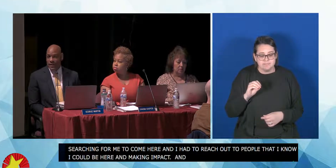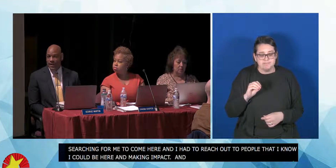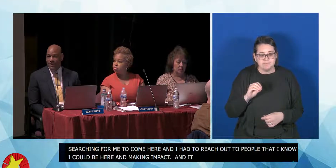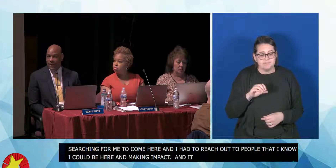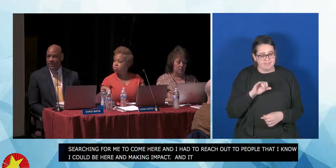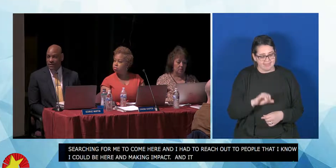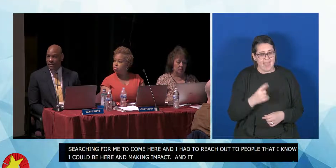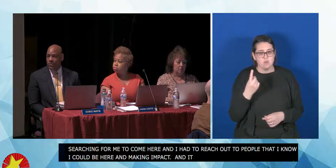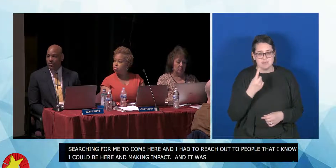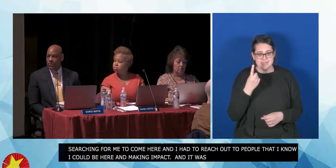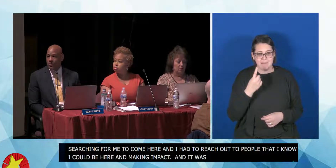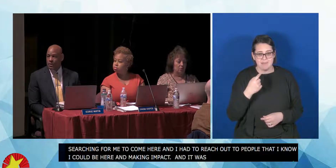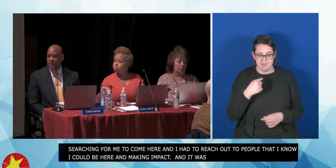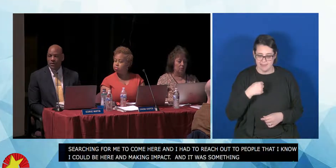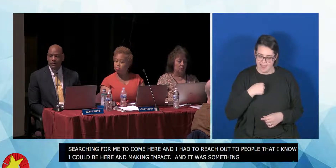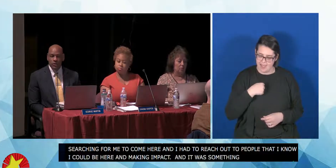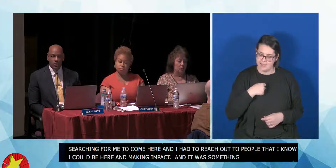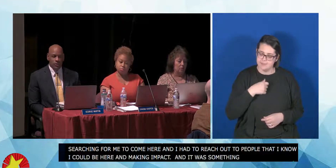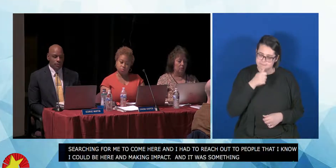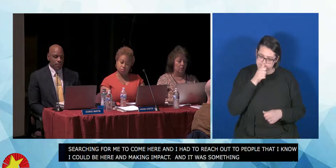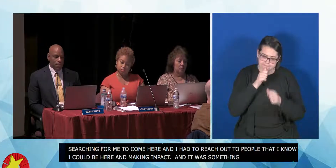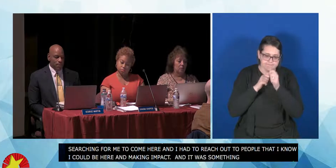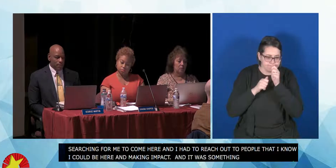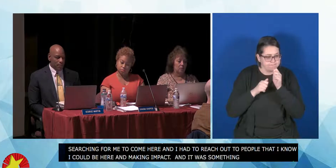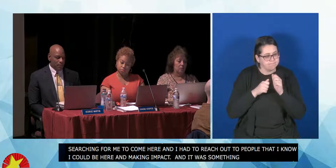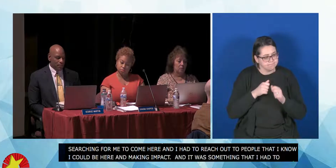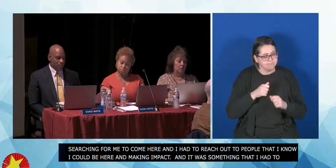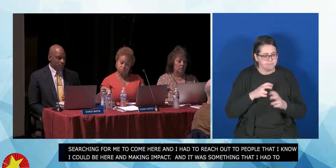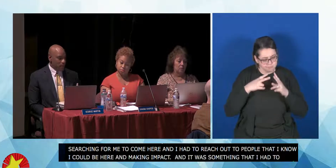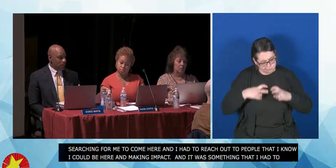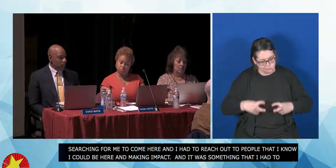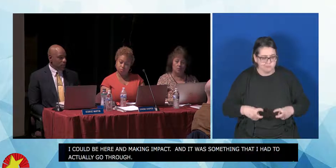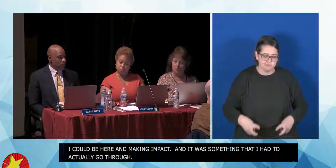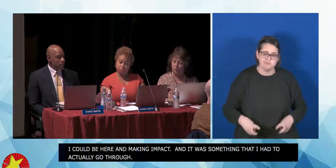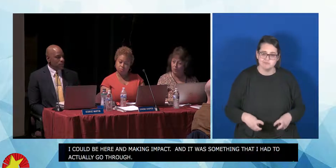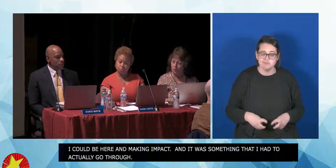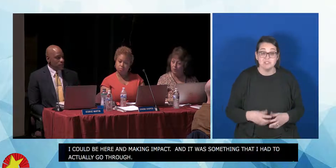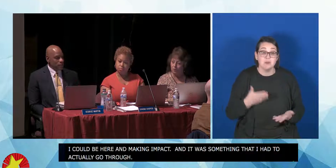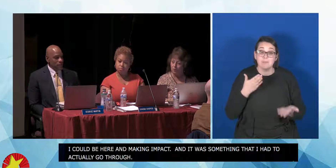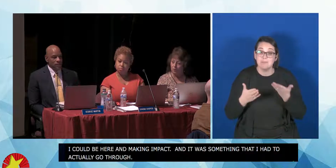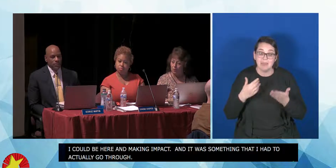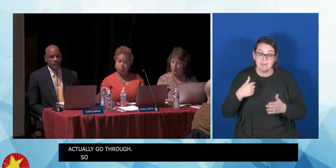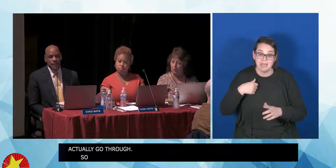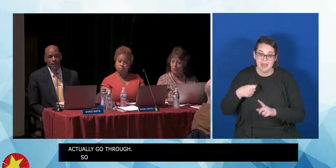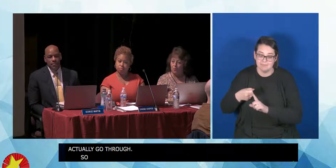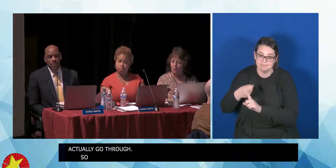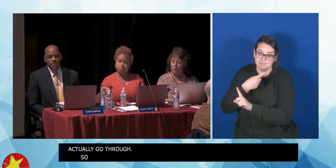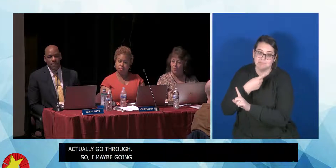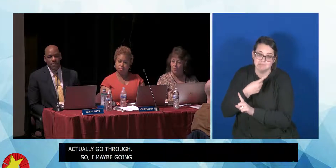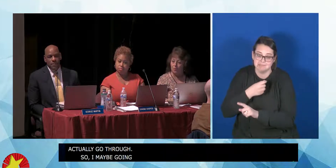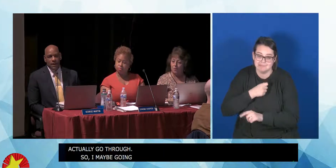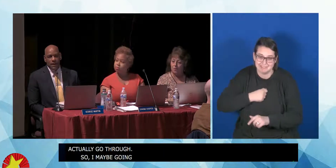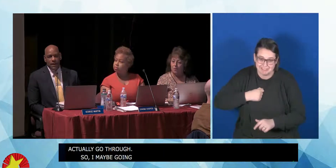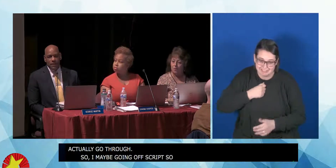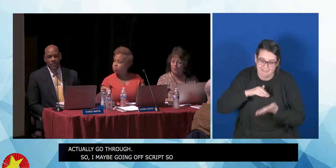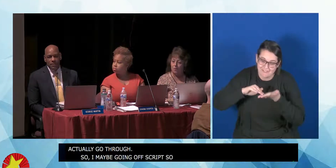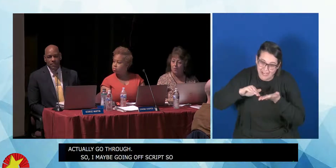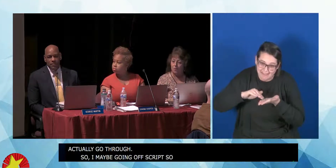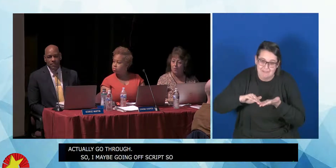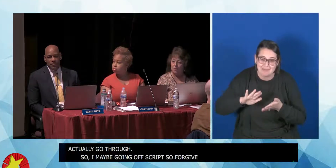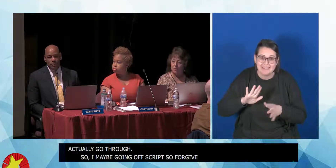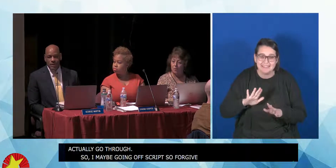something that I had to actually go through. So I'm maybe going off script, so forgive me, but